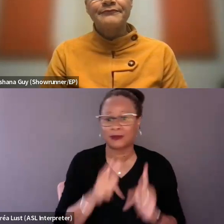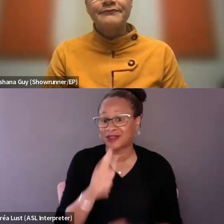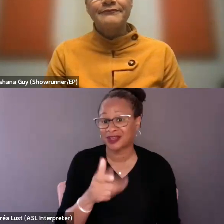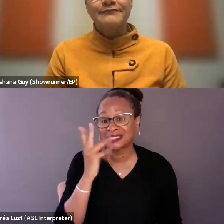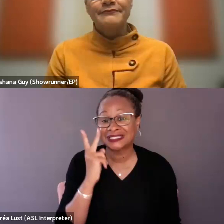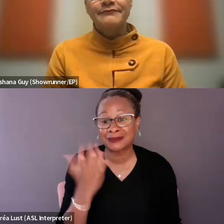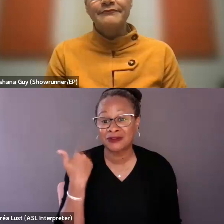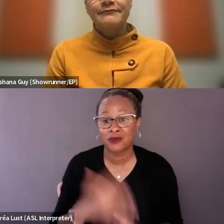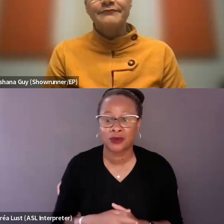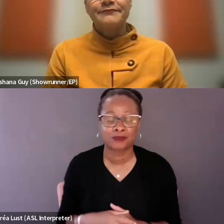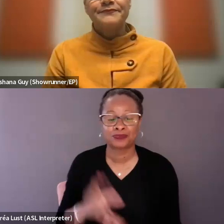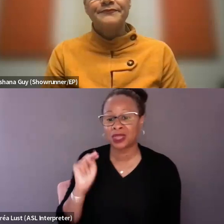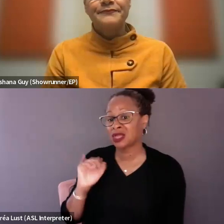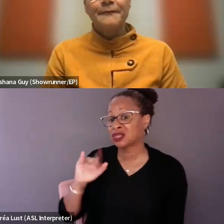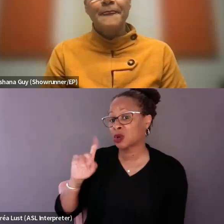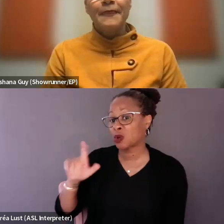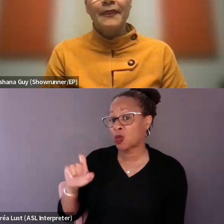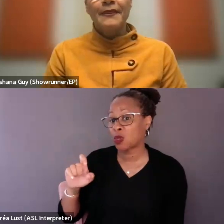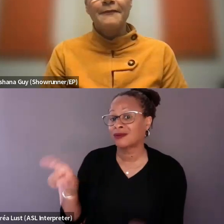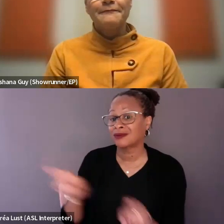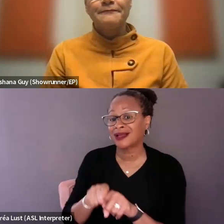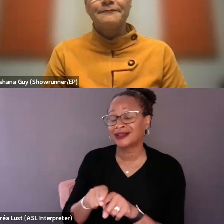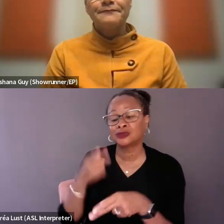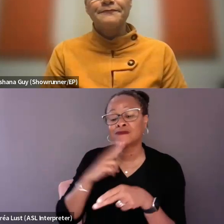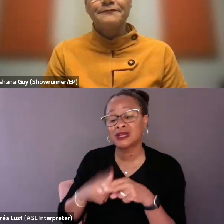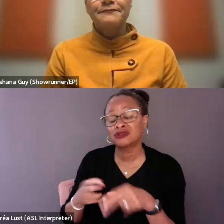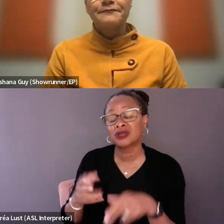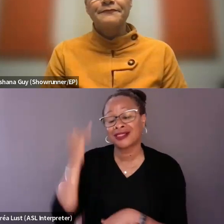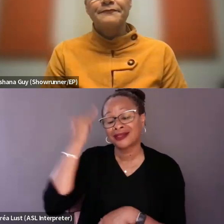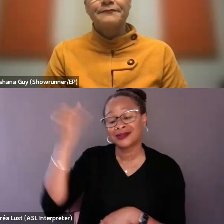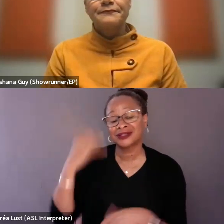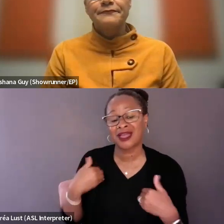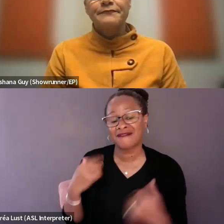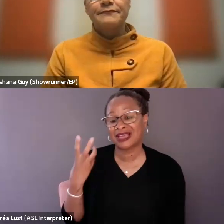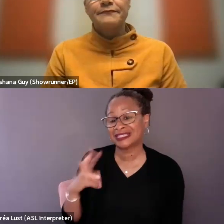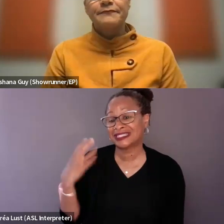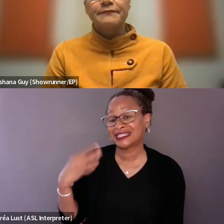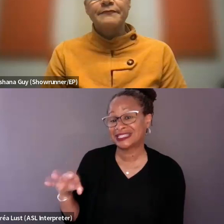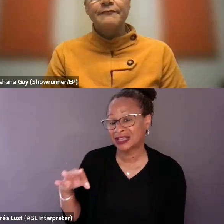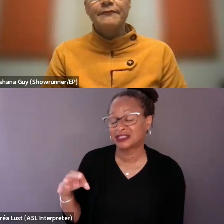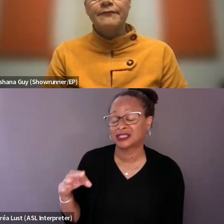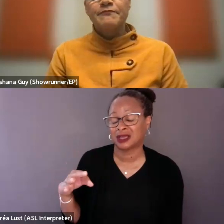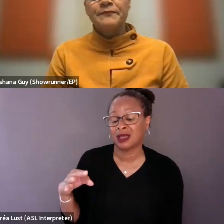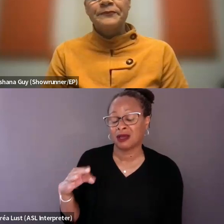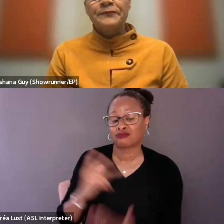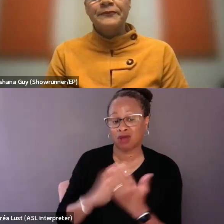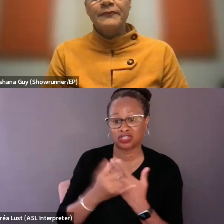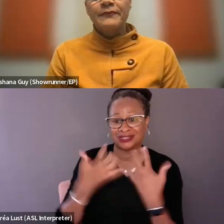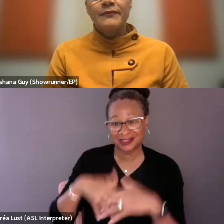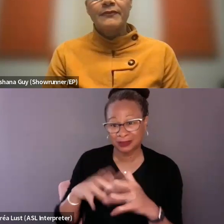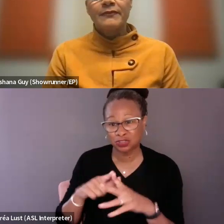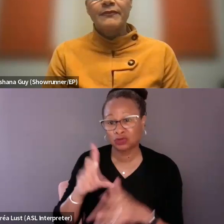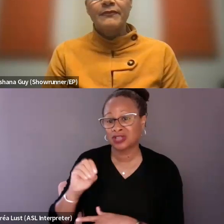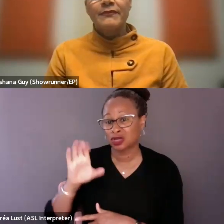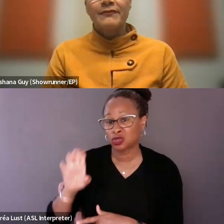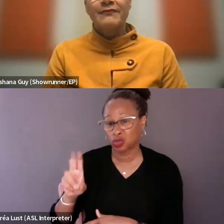You know, Nicole, as you mentioned, the idea of this, of having the 1619 Project adapted into a docuseries really does mean